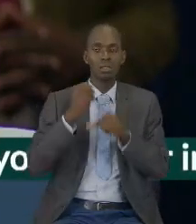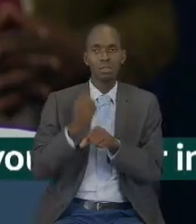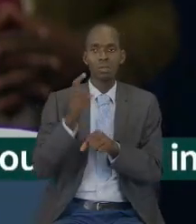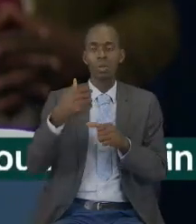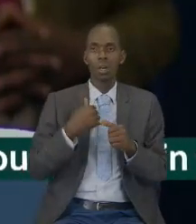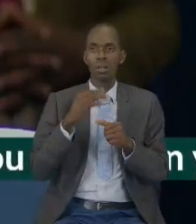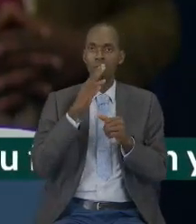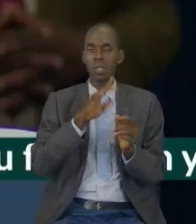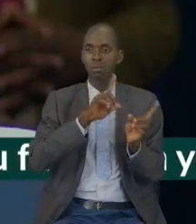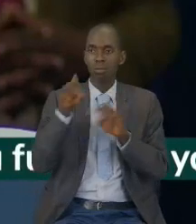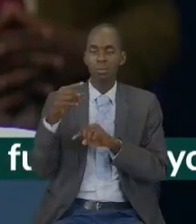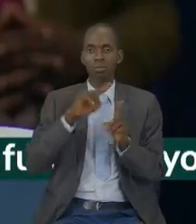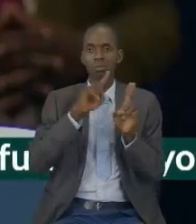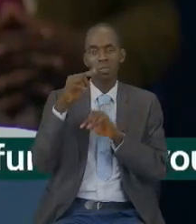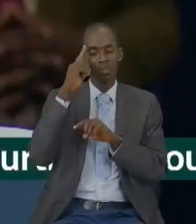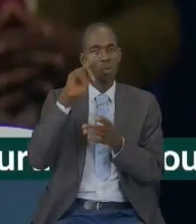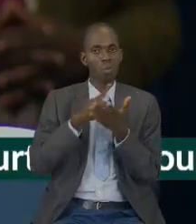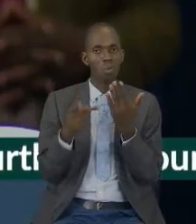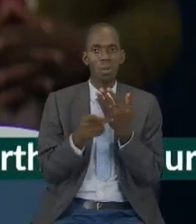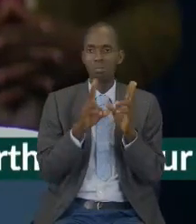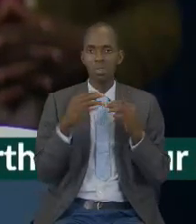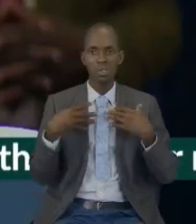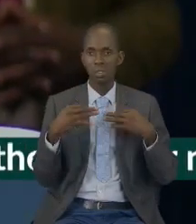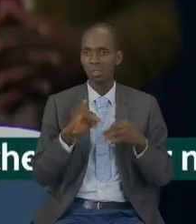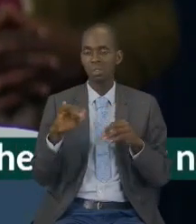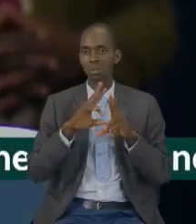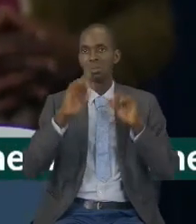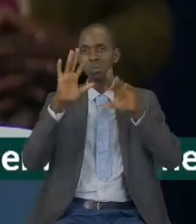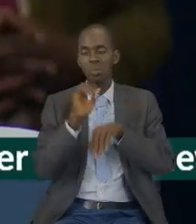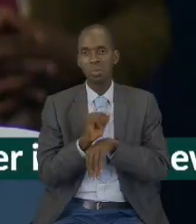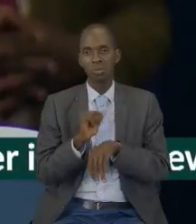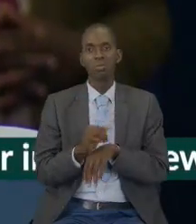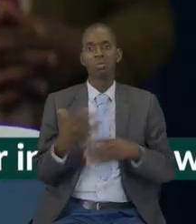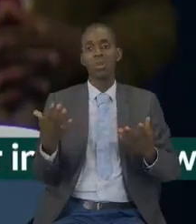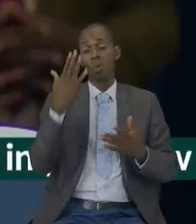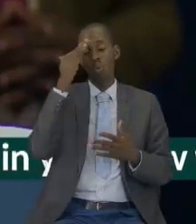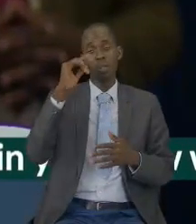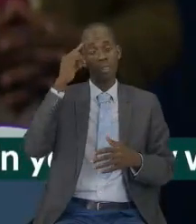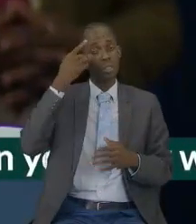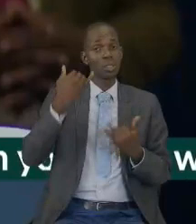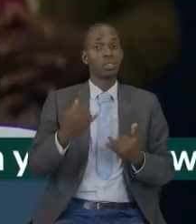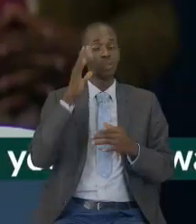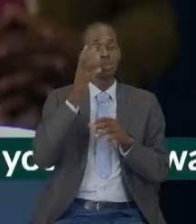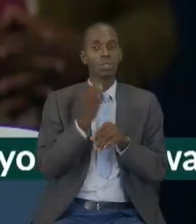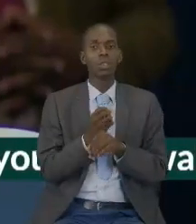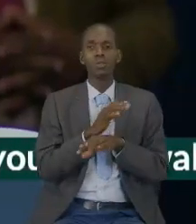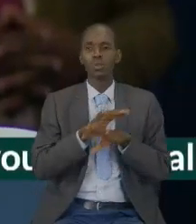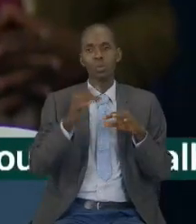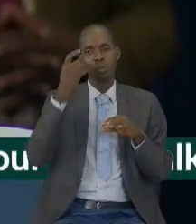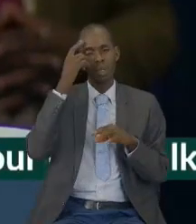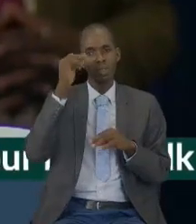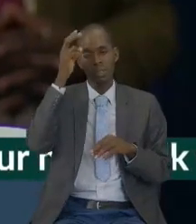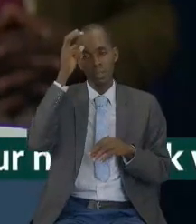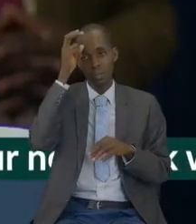if you like. So make sure you are stable. Make sure you are focused. You're praying now. Identify the problem.